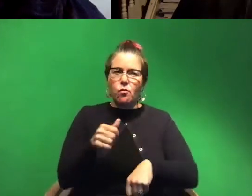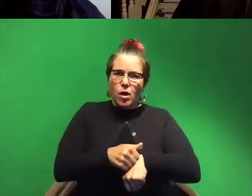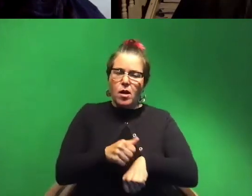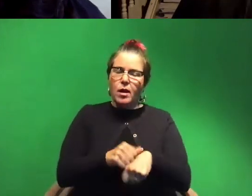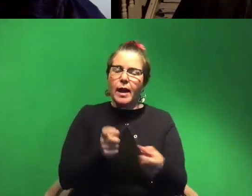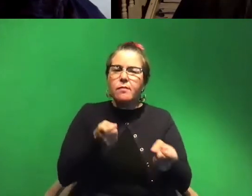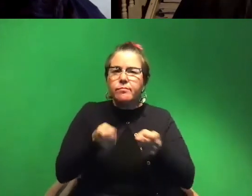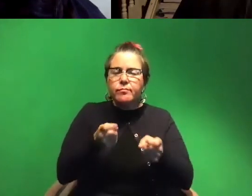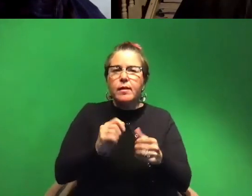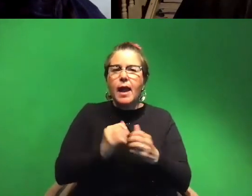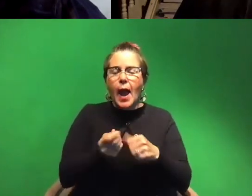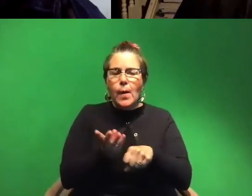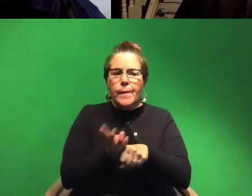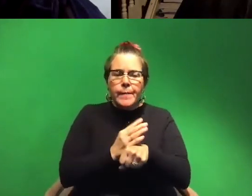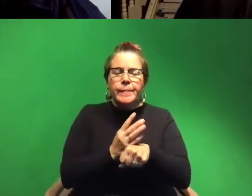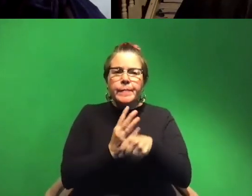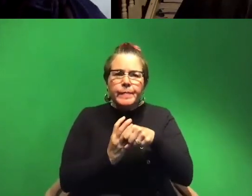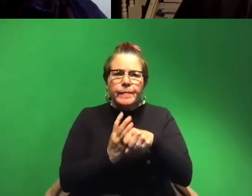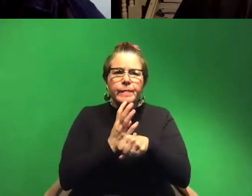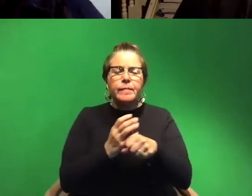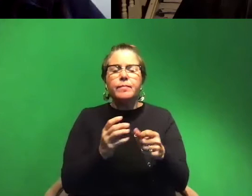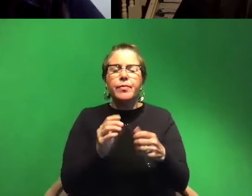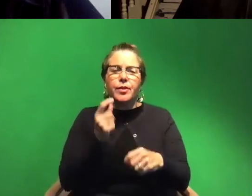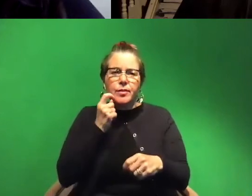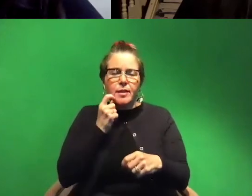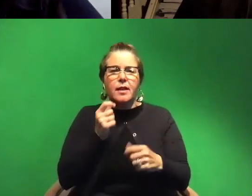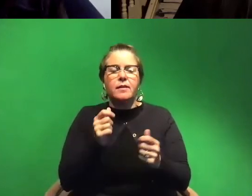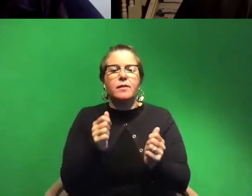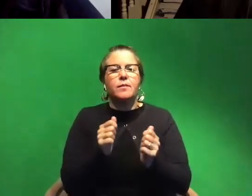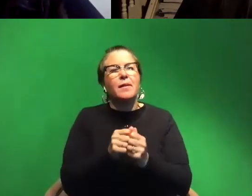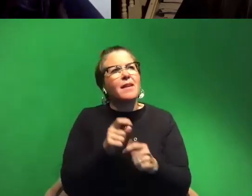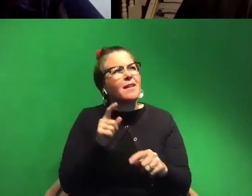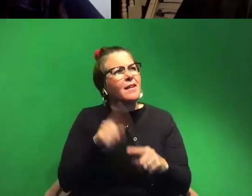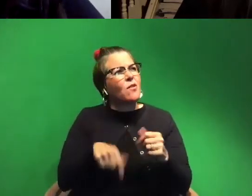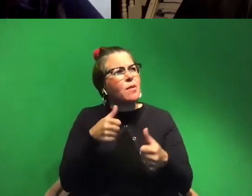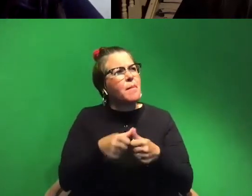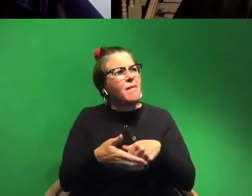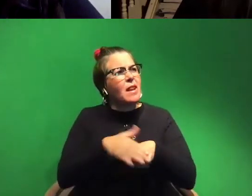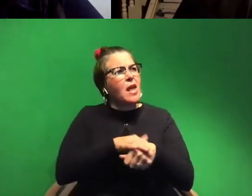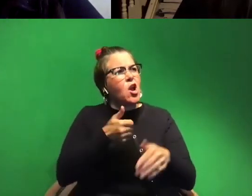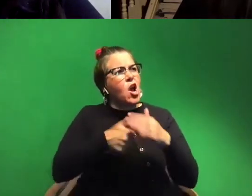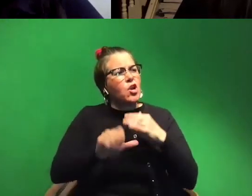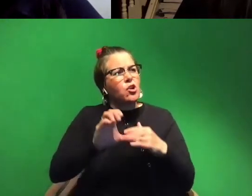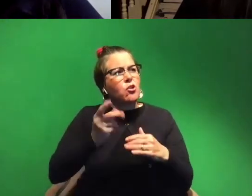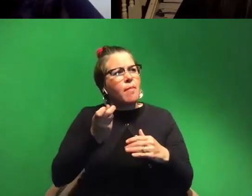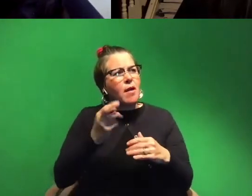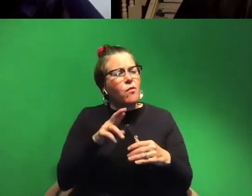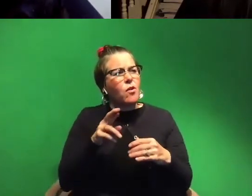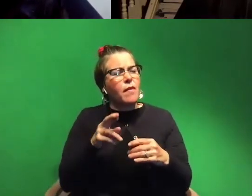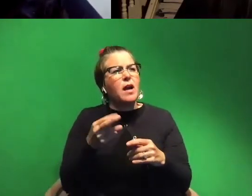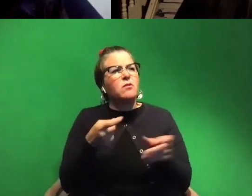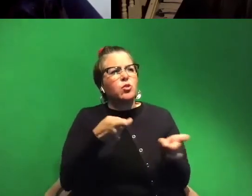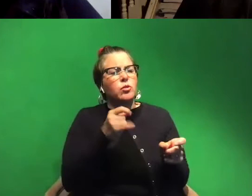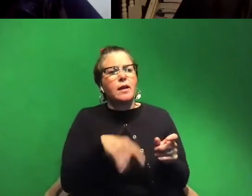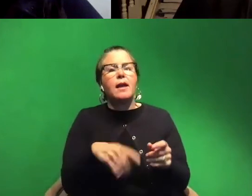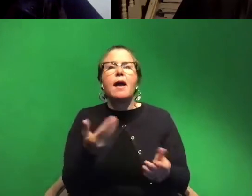control how spiky their skin is with, I can't remember what the layer is under the chromatophores that does that. And again, that's a